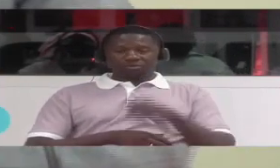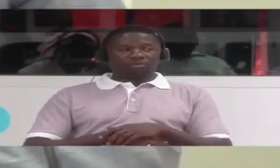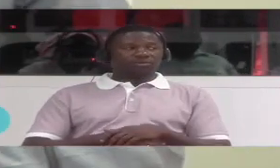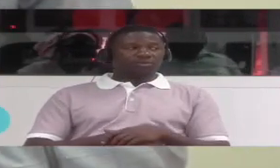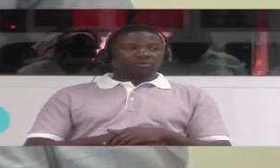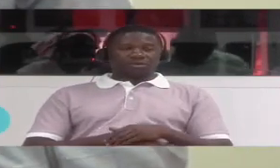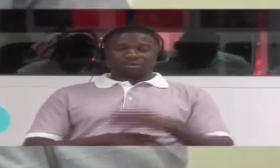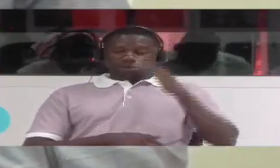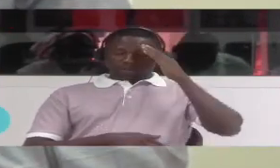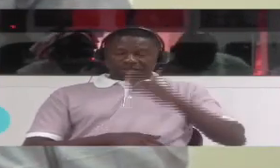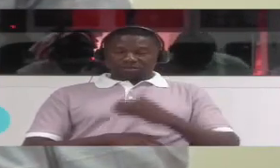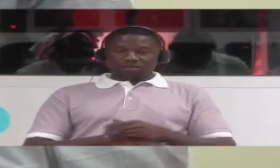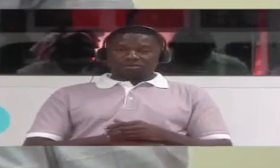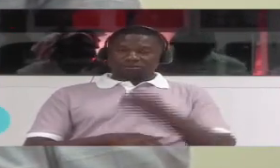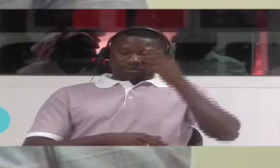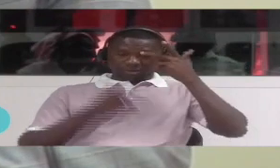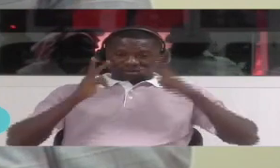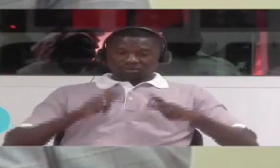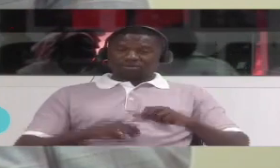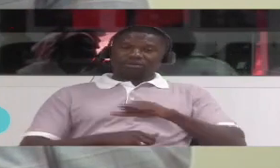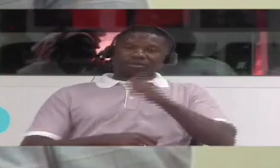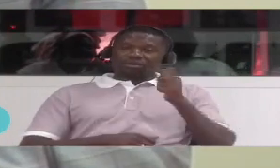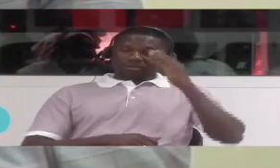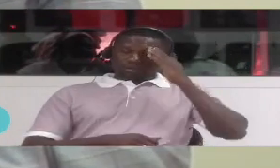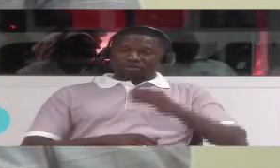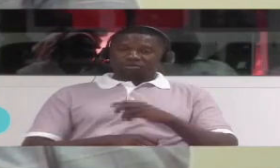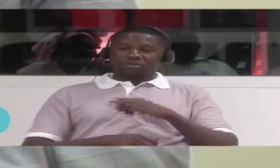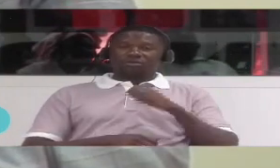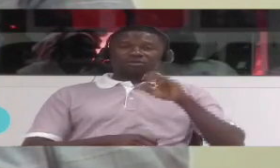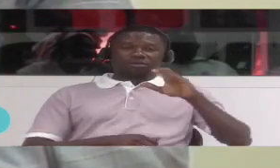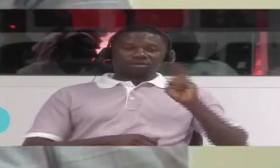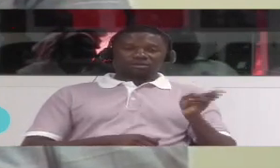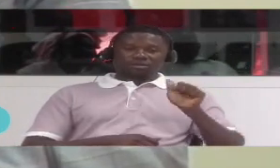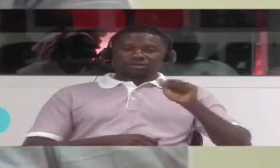Thank you very much, counsel. And thank you, Mr. Cham, for your testimony.